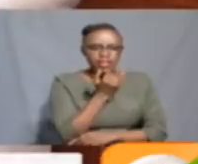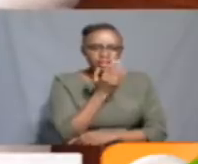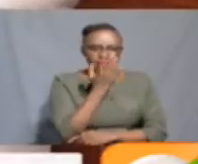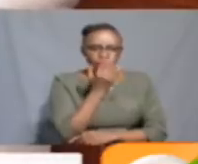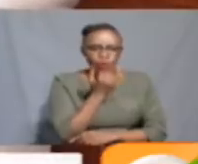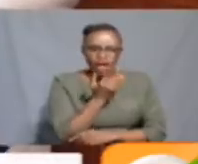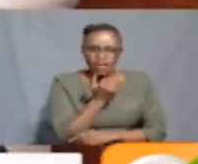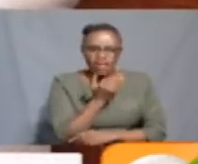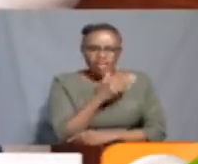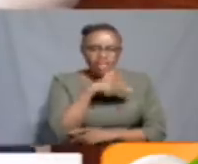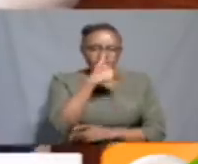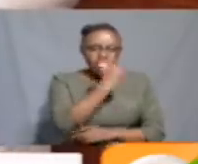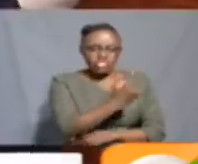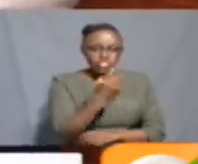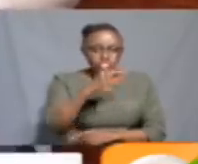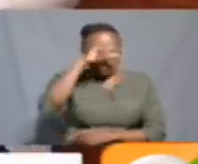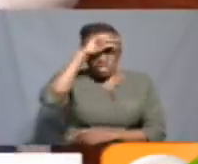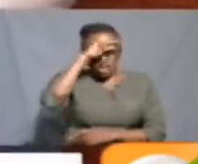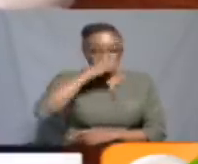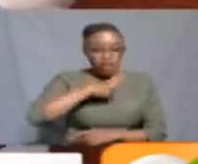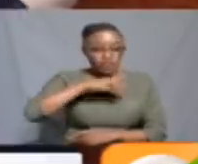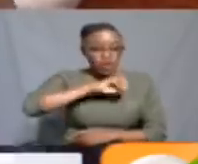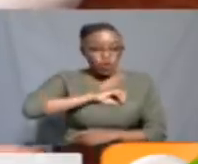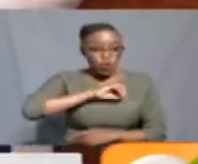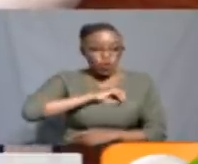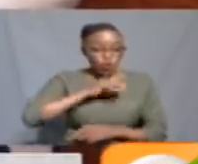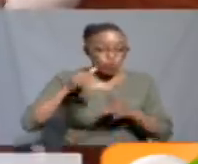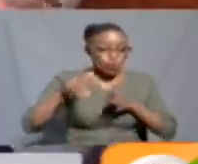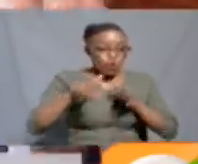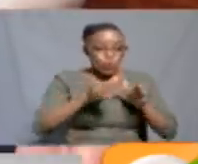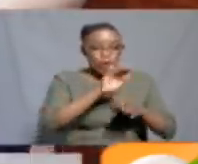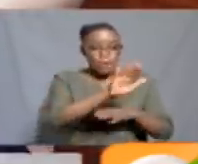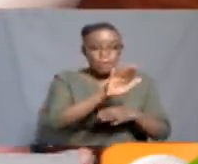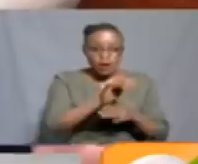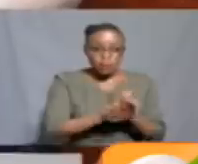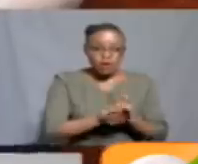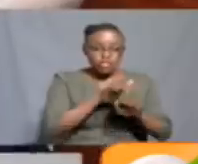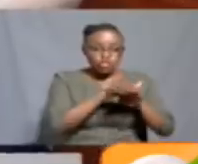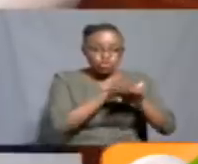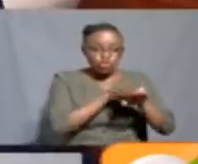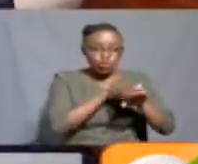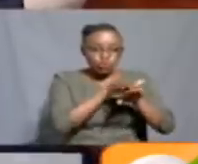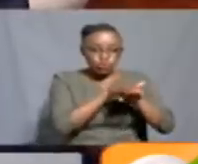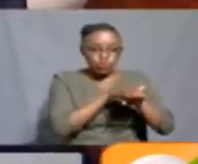every government has its own way of getting it